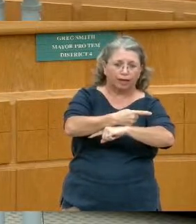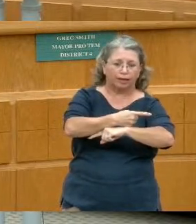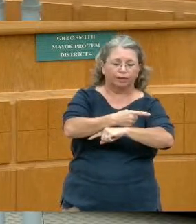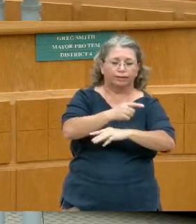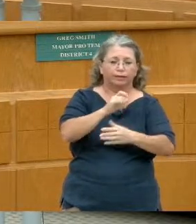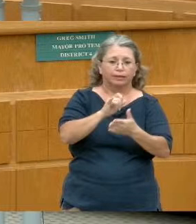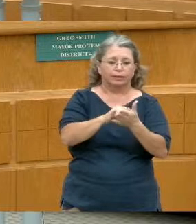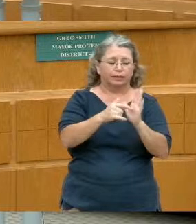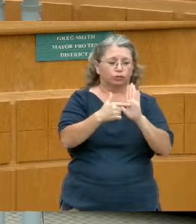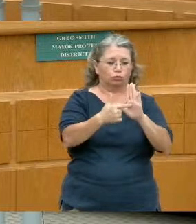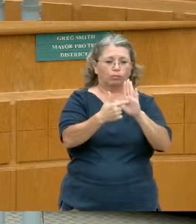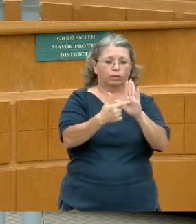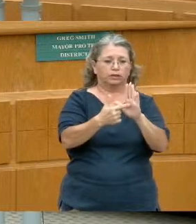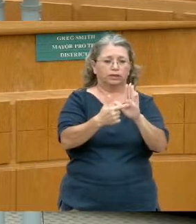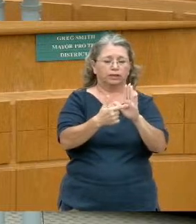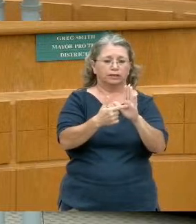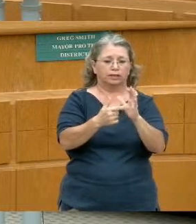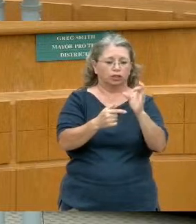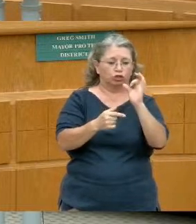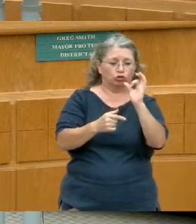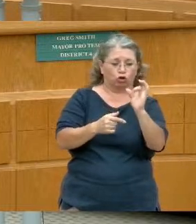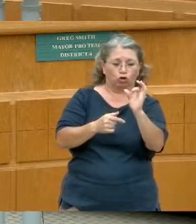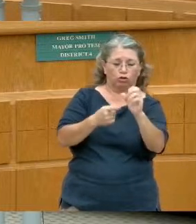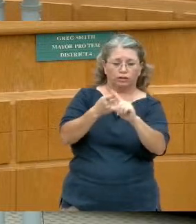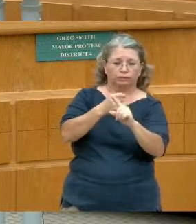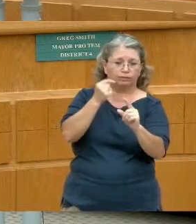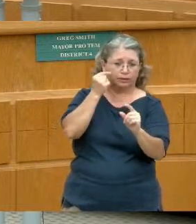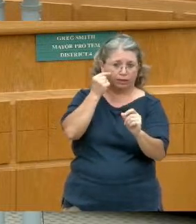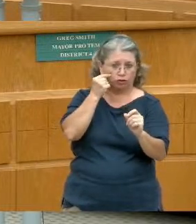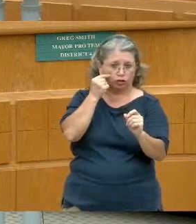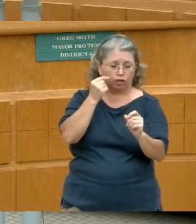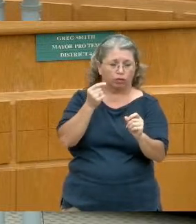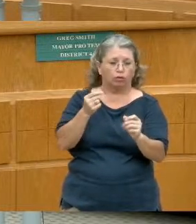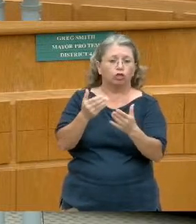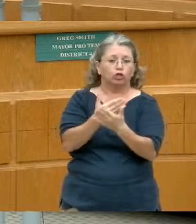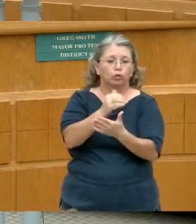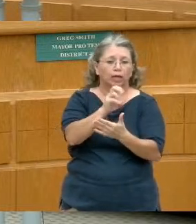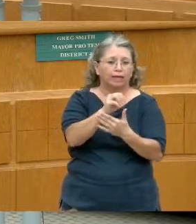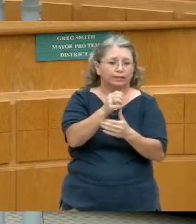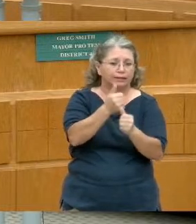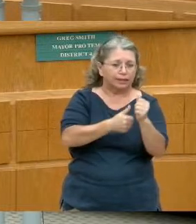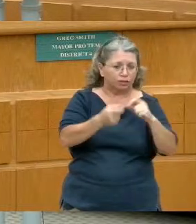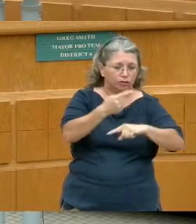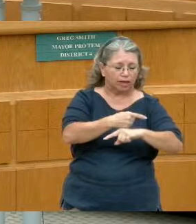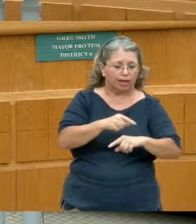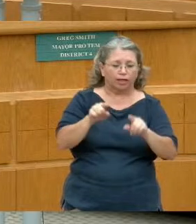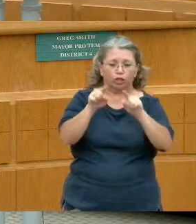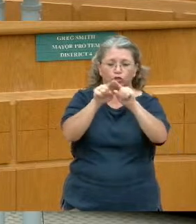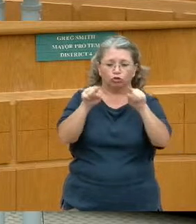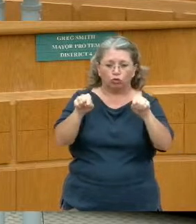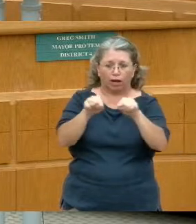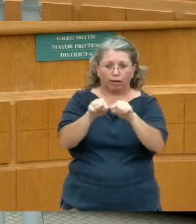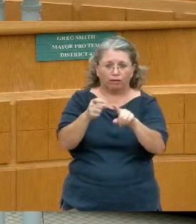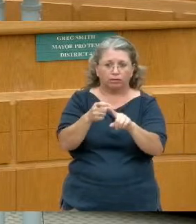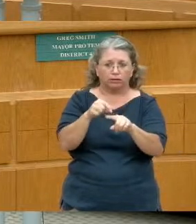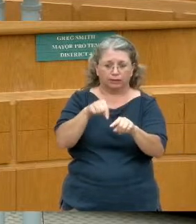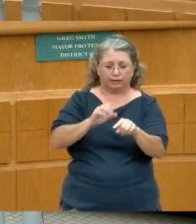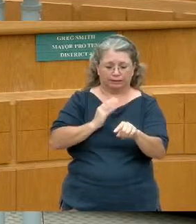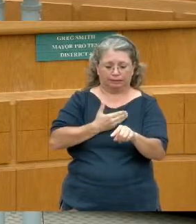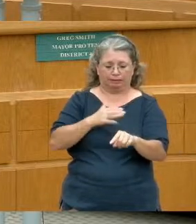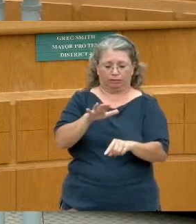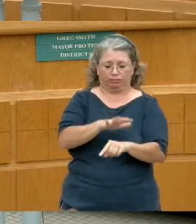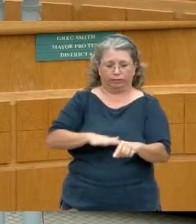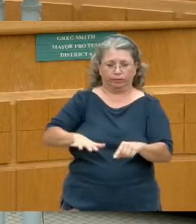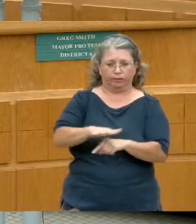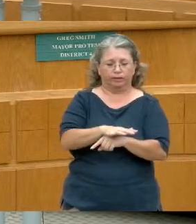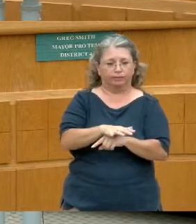new cases per day, where circles are from San Antonio, Bexar County, and the triangles are from the Coastal Bend. The data is kind of